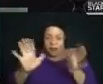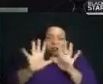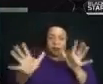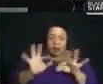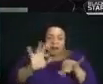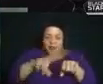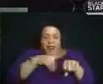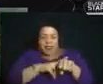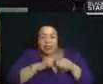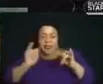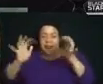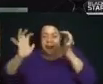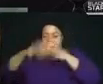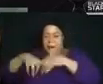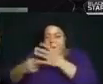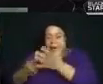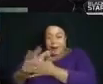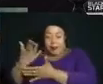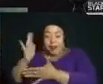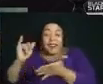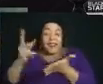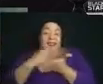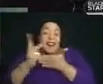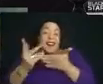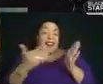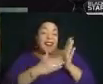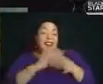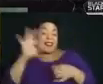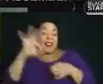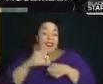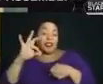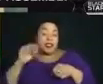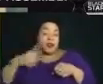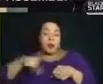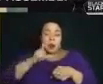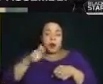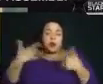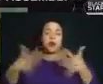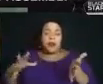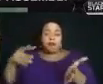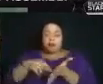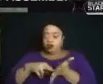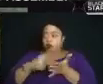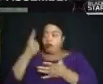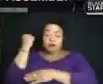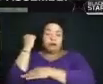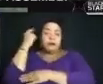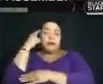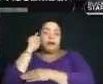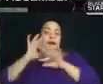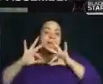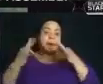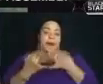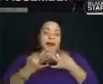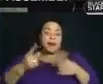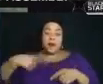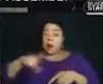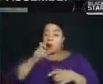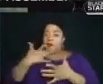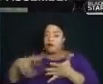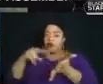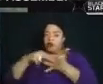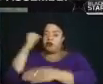for families, those who have stood for labor rights, those who have stood for civil rights and women's rights